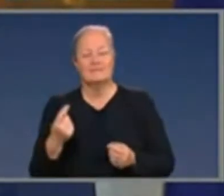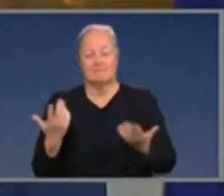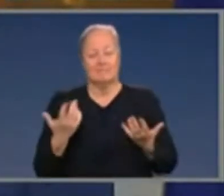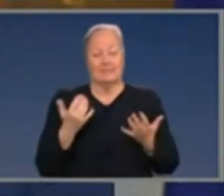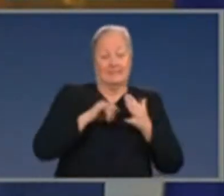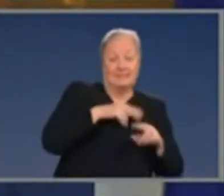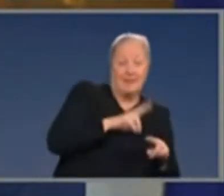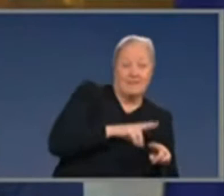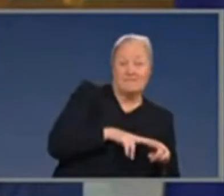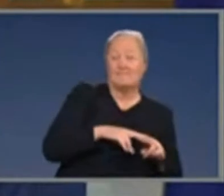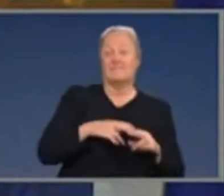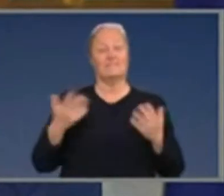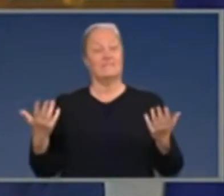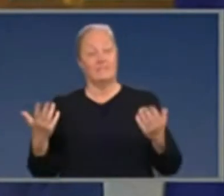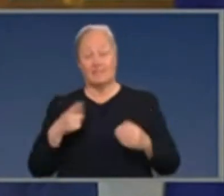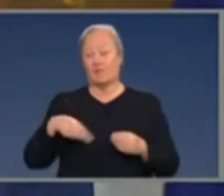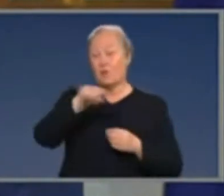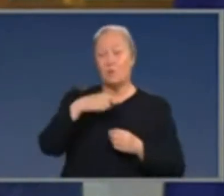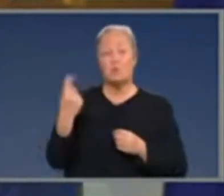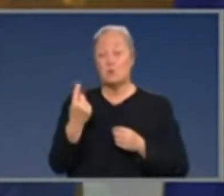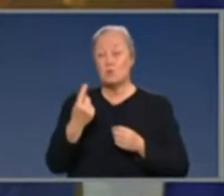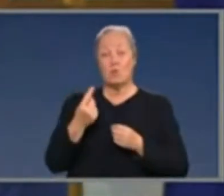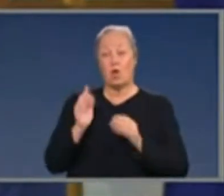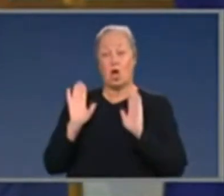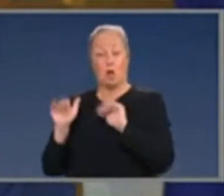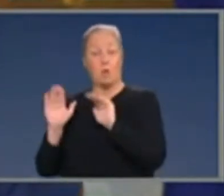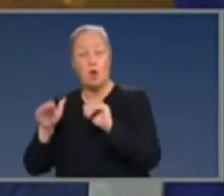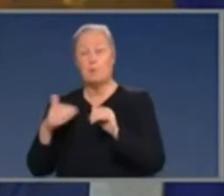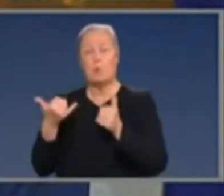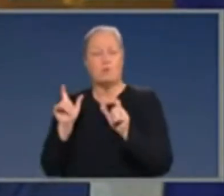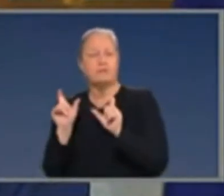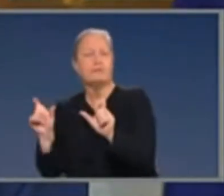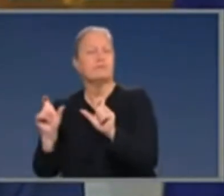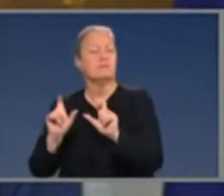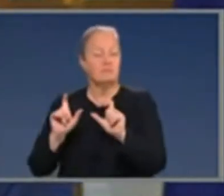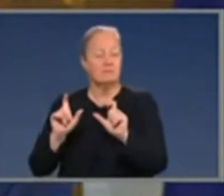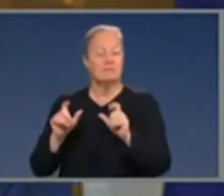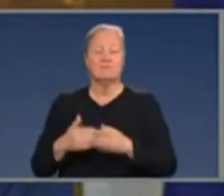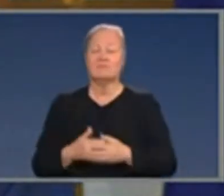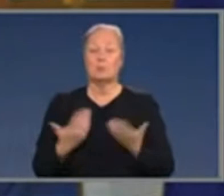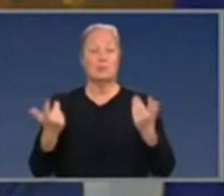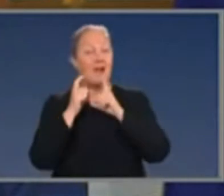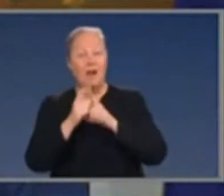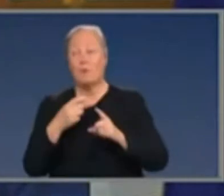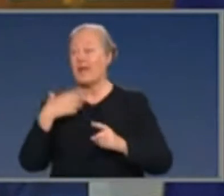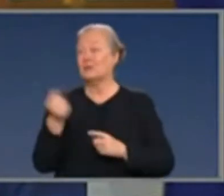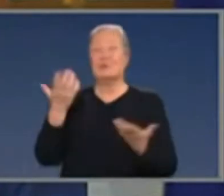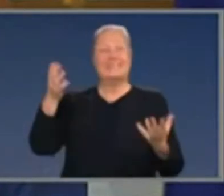staff and contacts that were in quarantine and isolation. So it was very, very difficult. Staff were found from all sorts